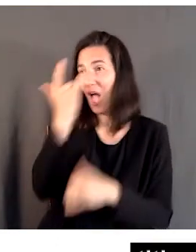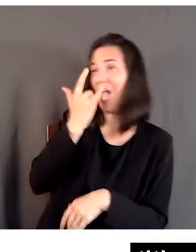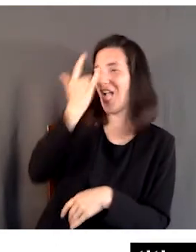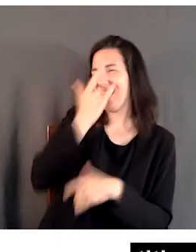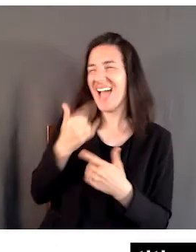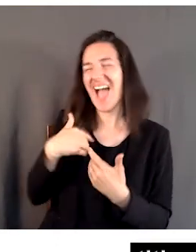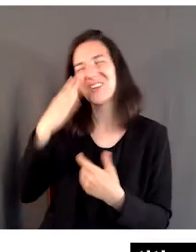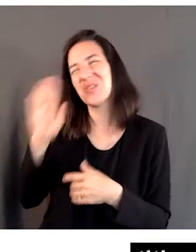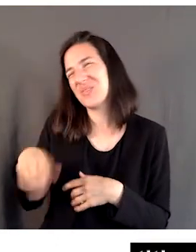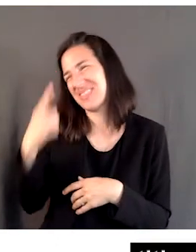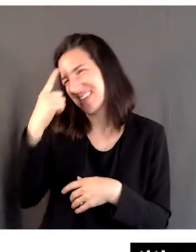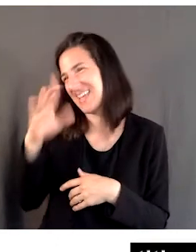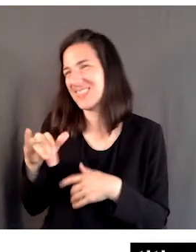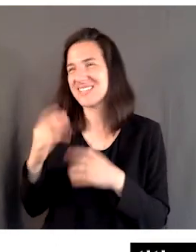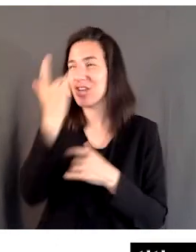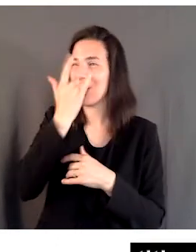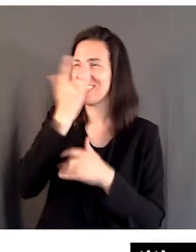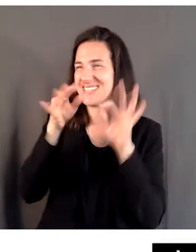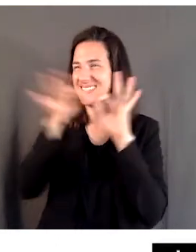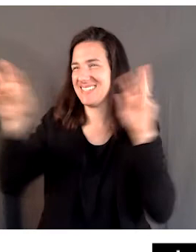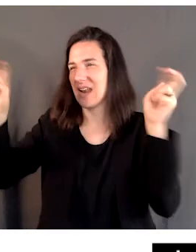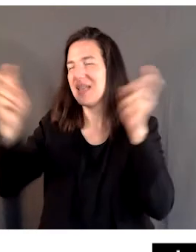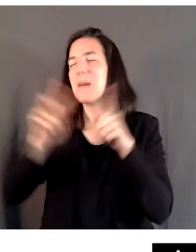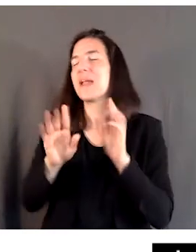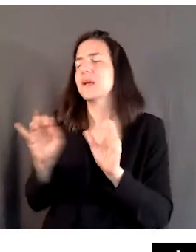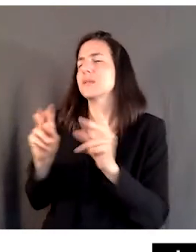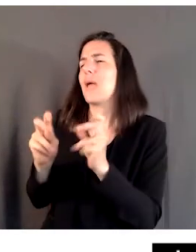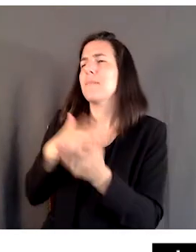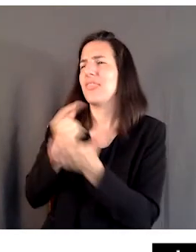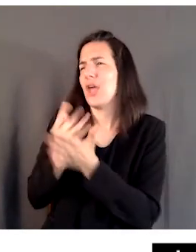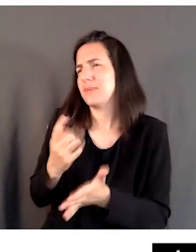I love it. It's okay. My therapist said I had empathy. I'm okay. So